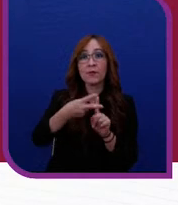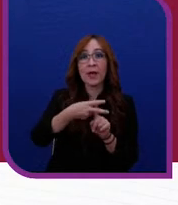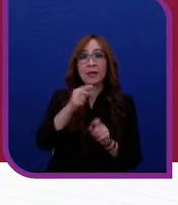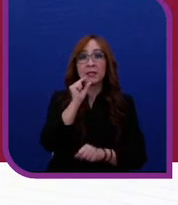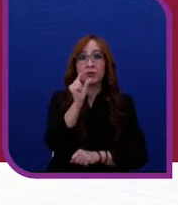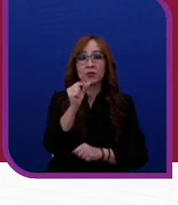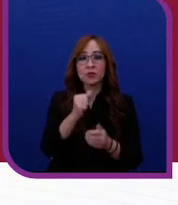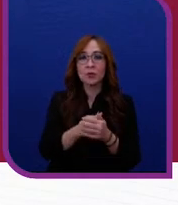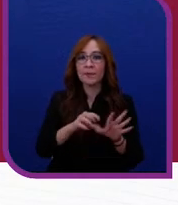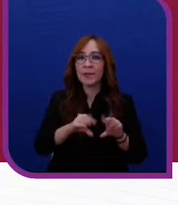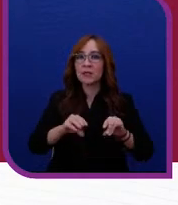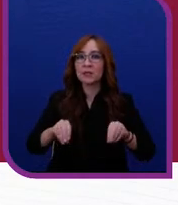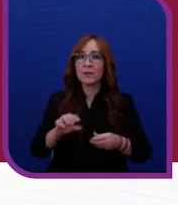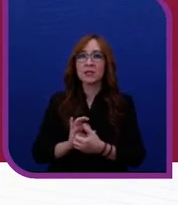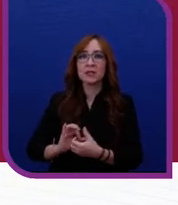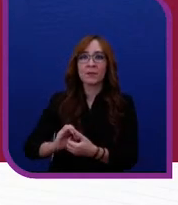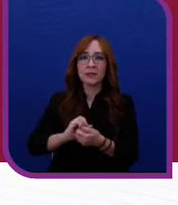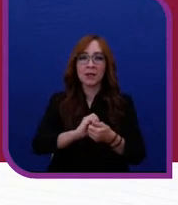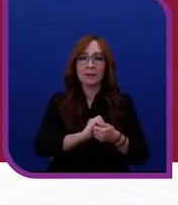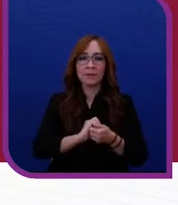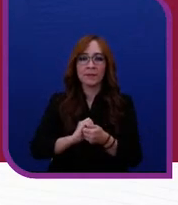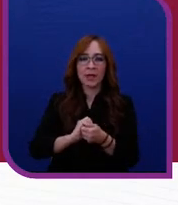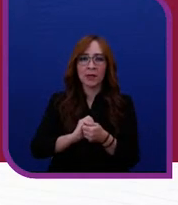infrastruktur next